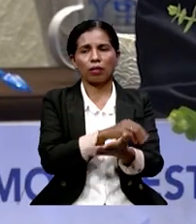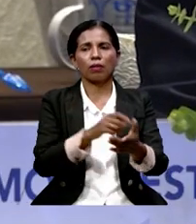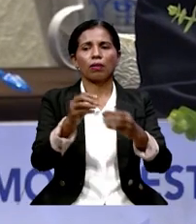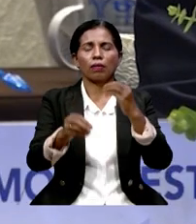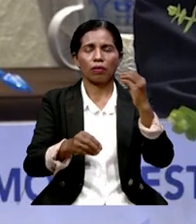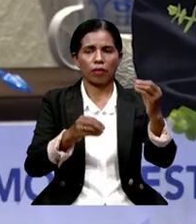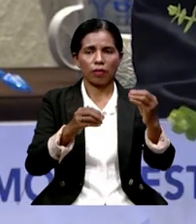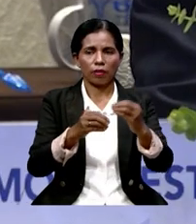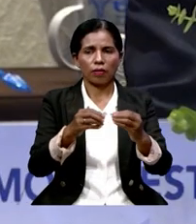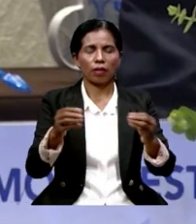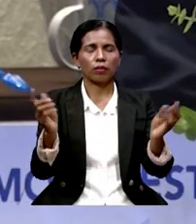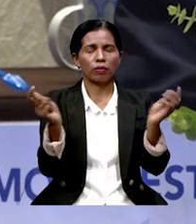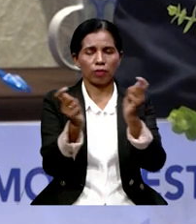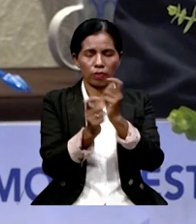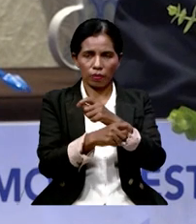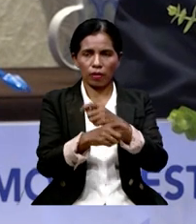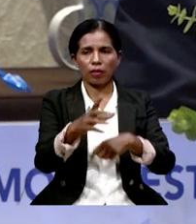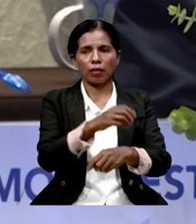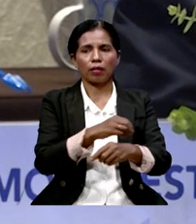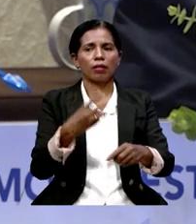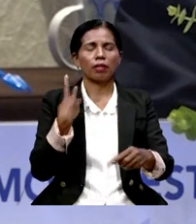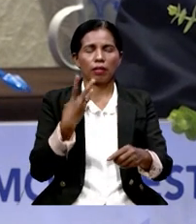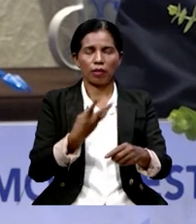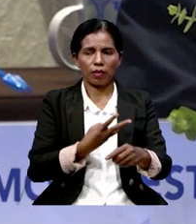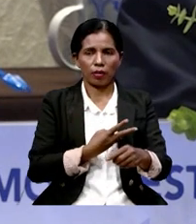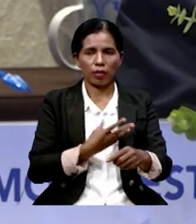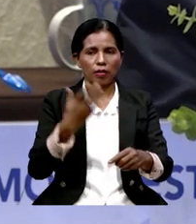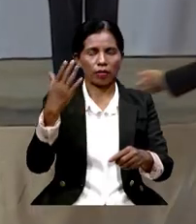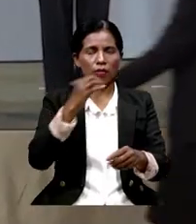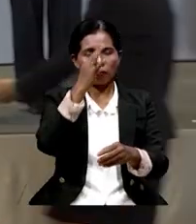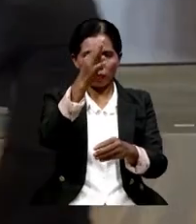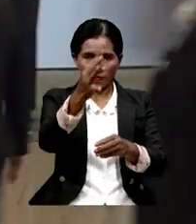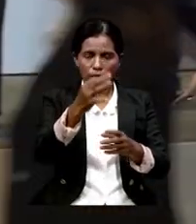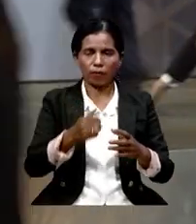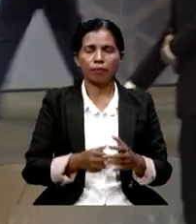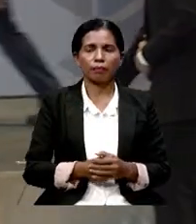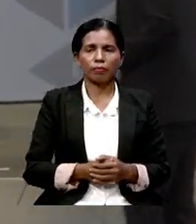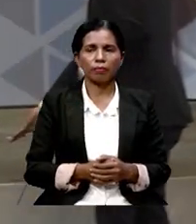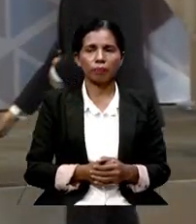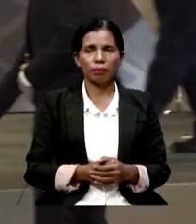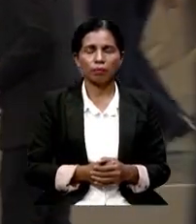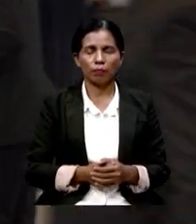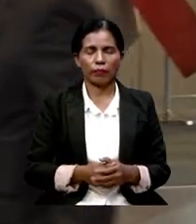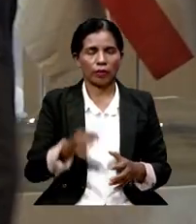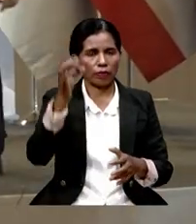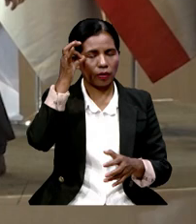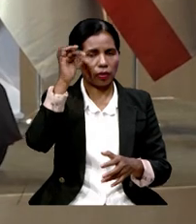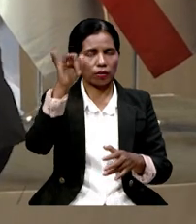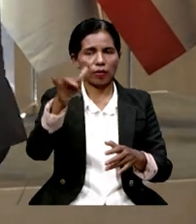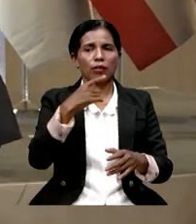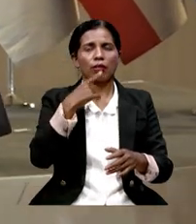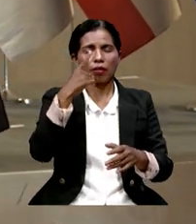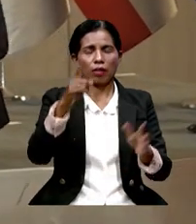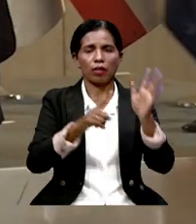of transfronteiran harsh pollution in near future. Além de ne calvari lai hatuir, ho politica atu